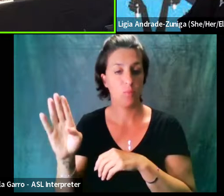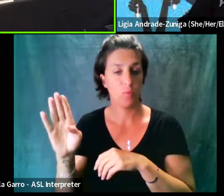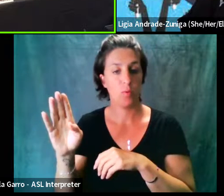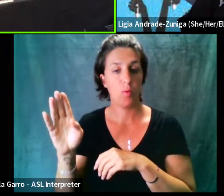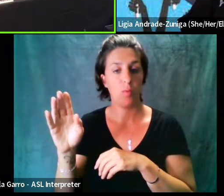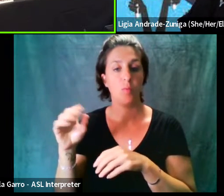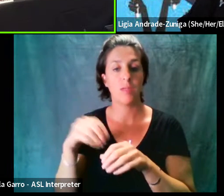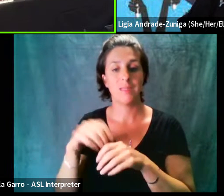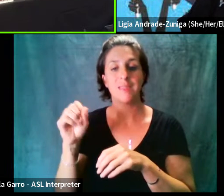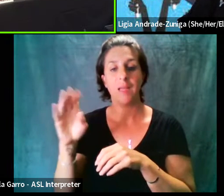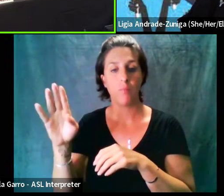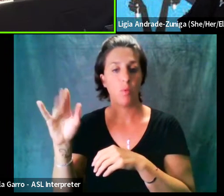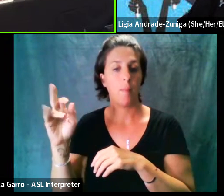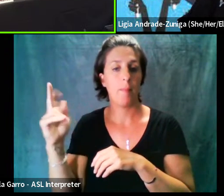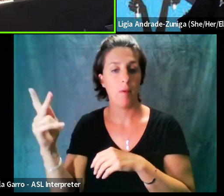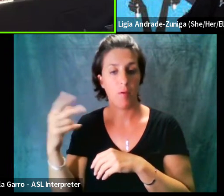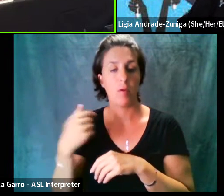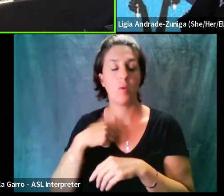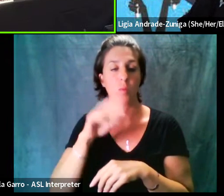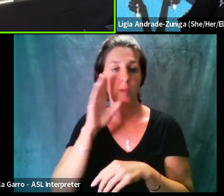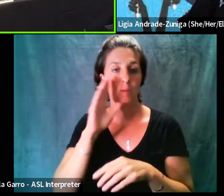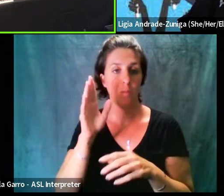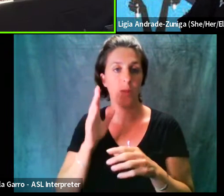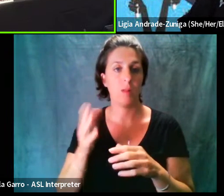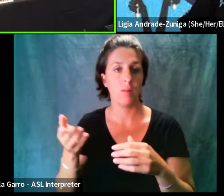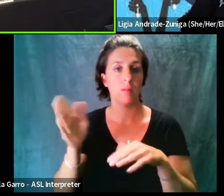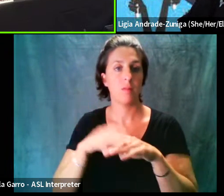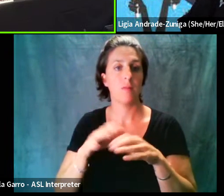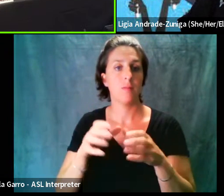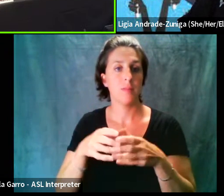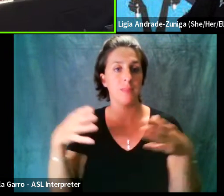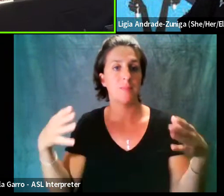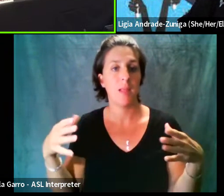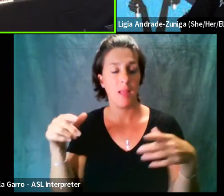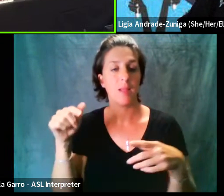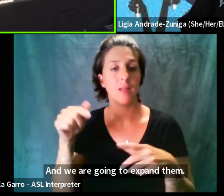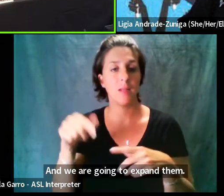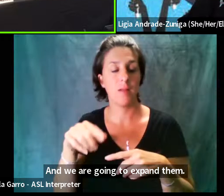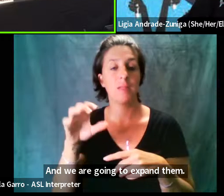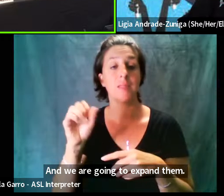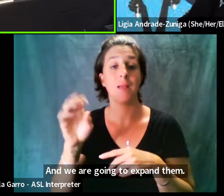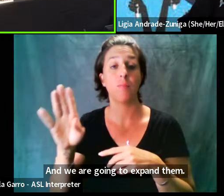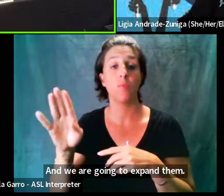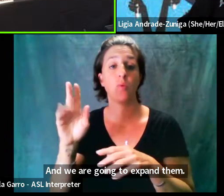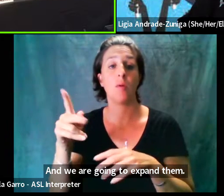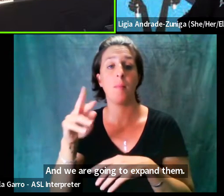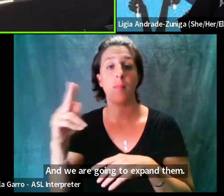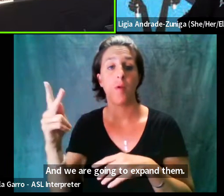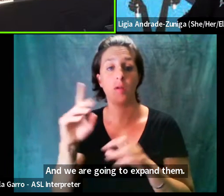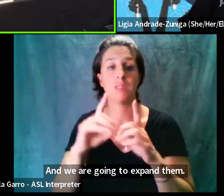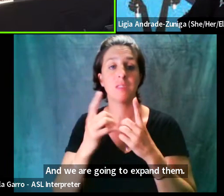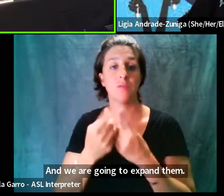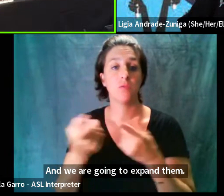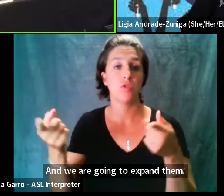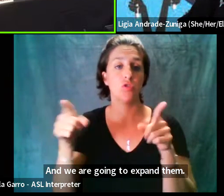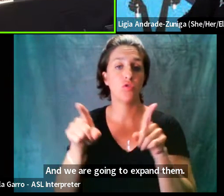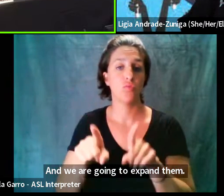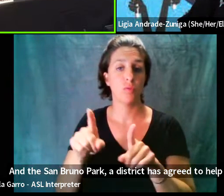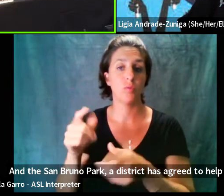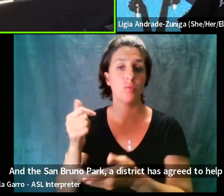Park, and we are going to expand them. And the San Bruno Park District has agreed to